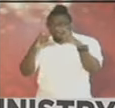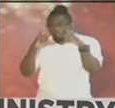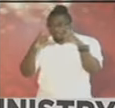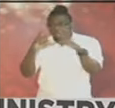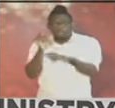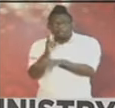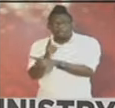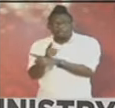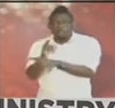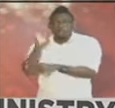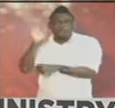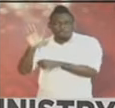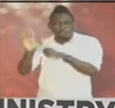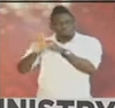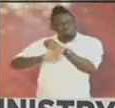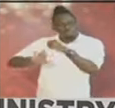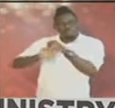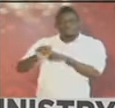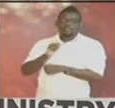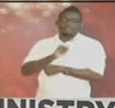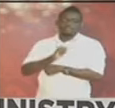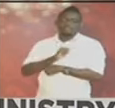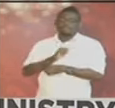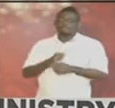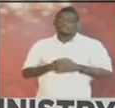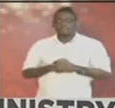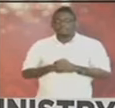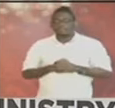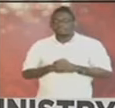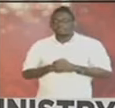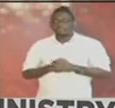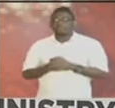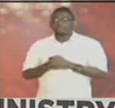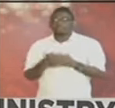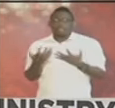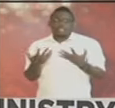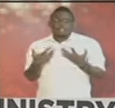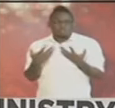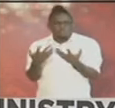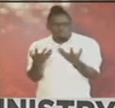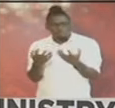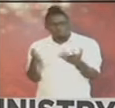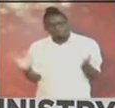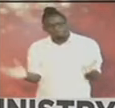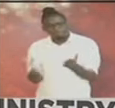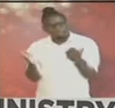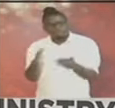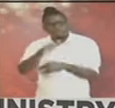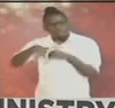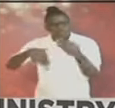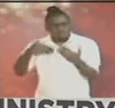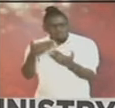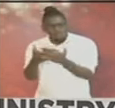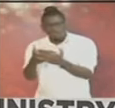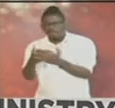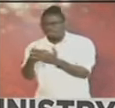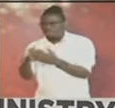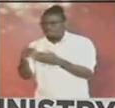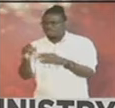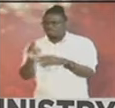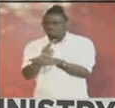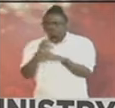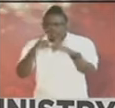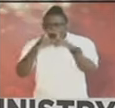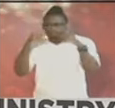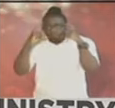of COVID-19. I would like to encourage us all to wear our face masks when we are not around our